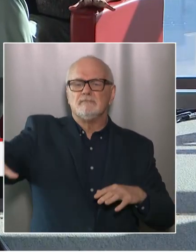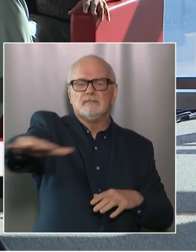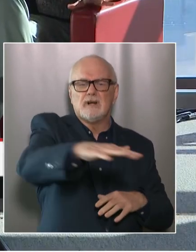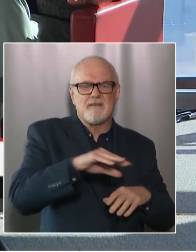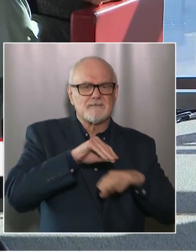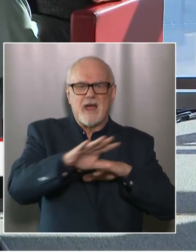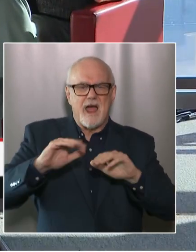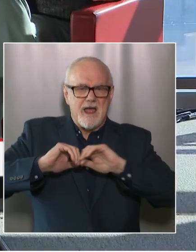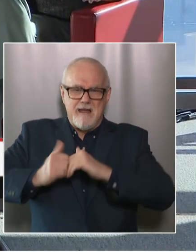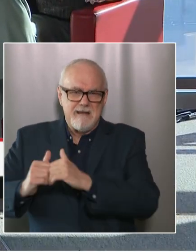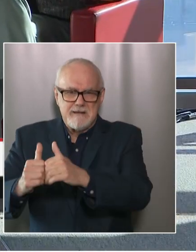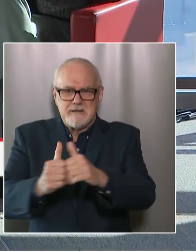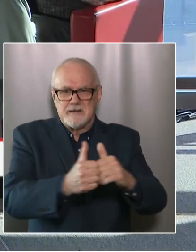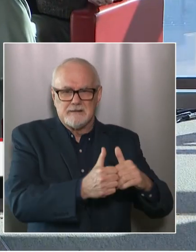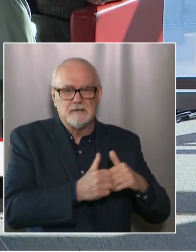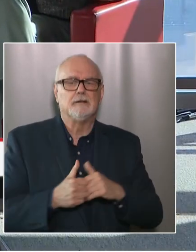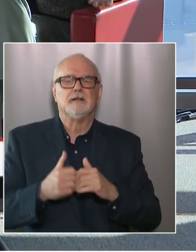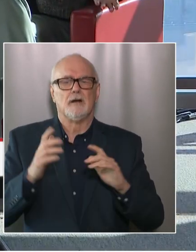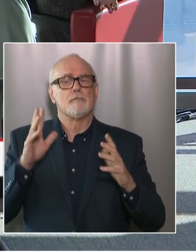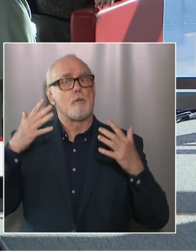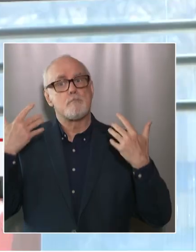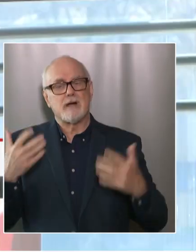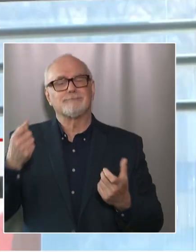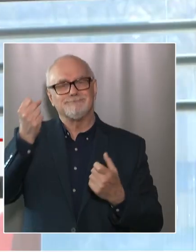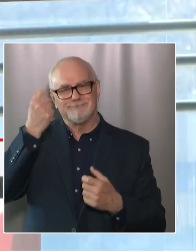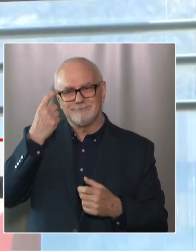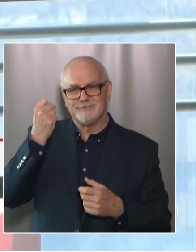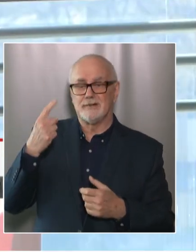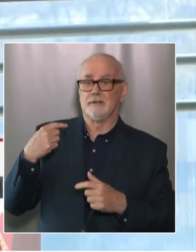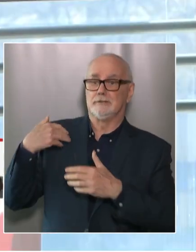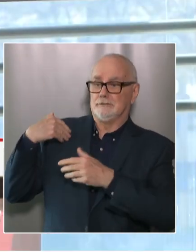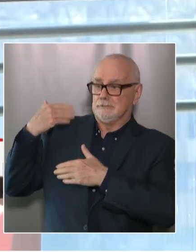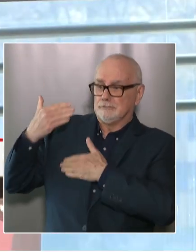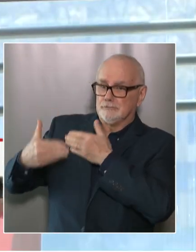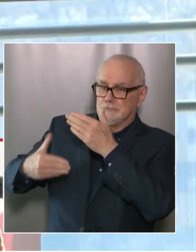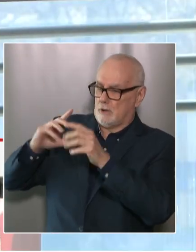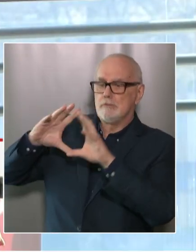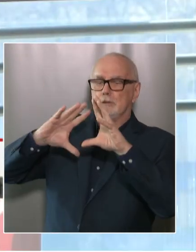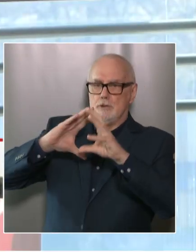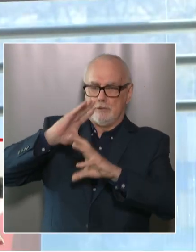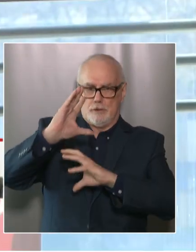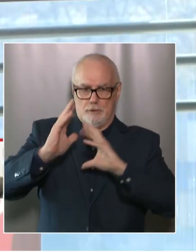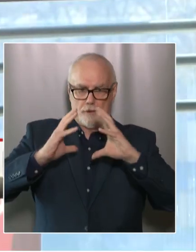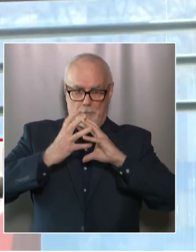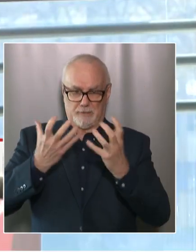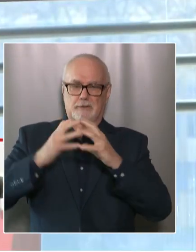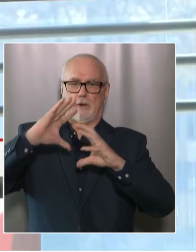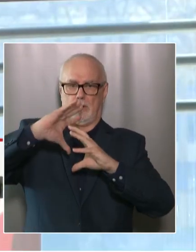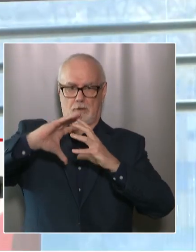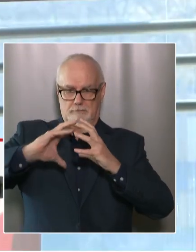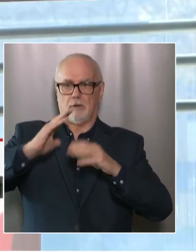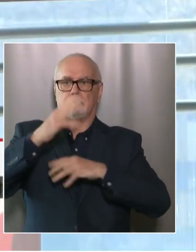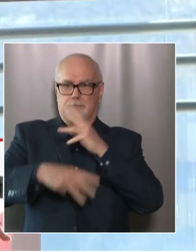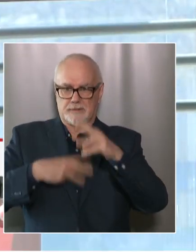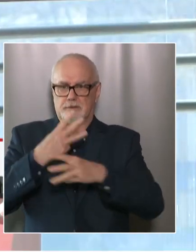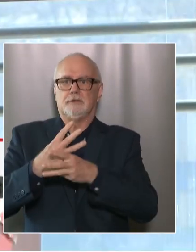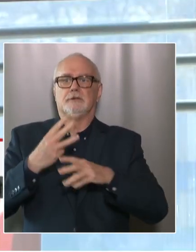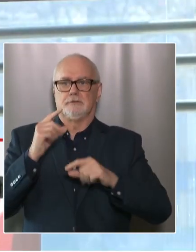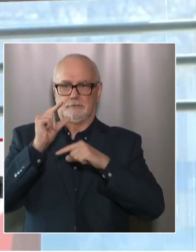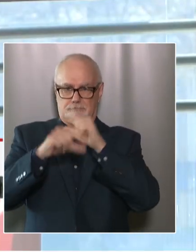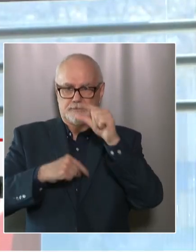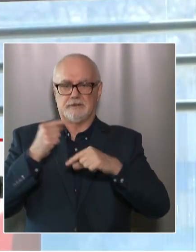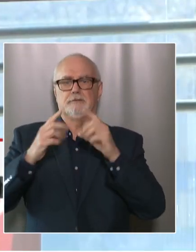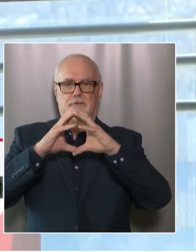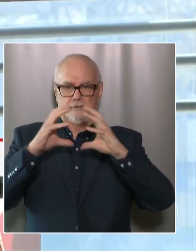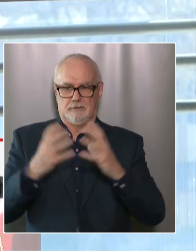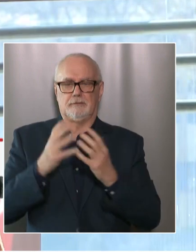global capitals, global cities have certain things, in my opinion, and their sports teams are one of them. And I am